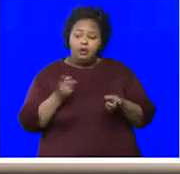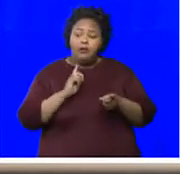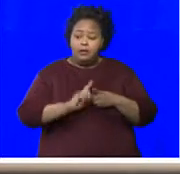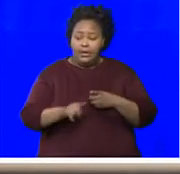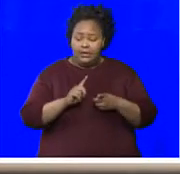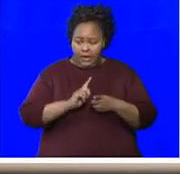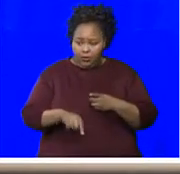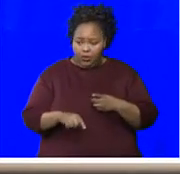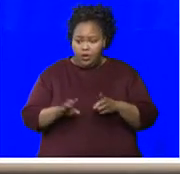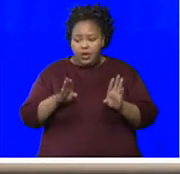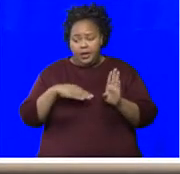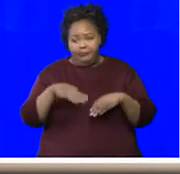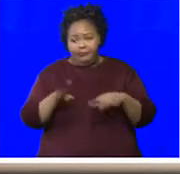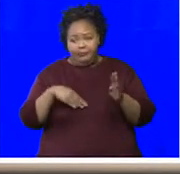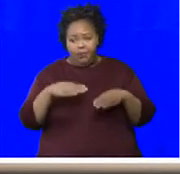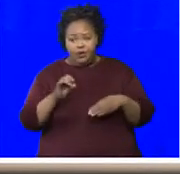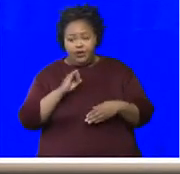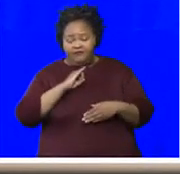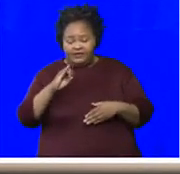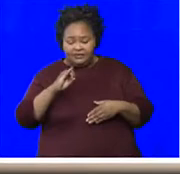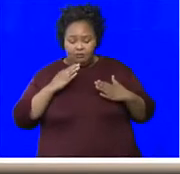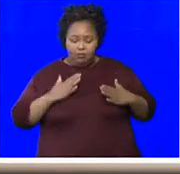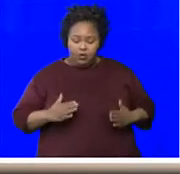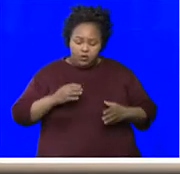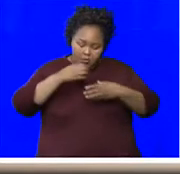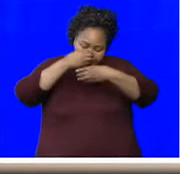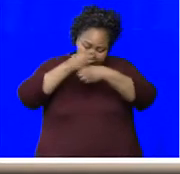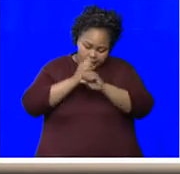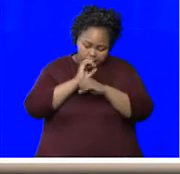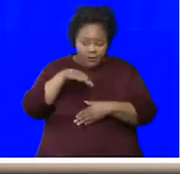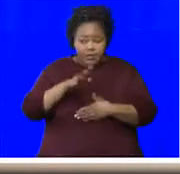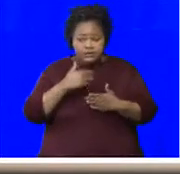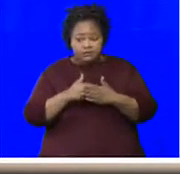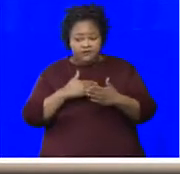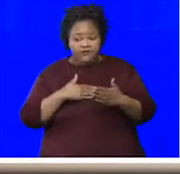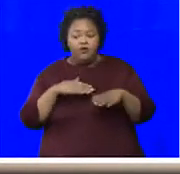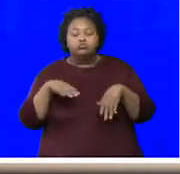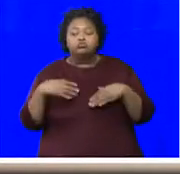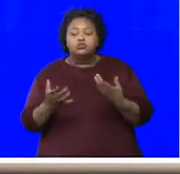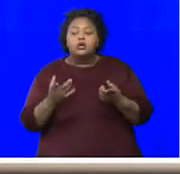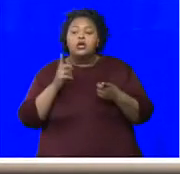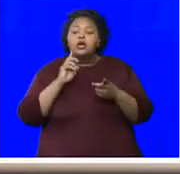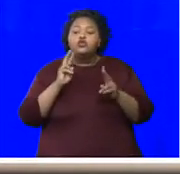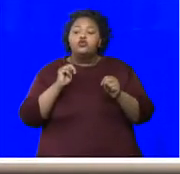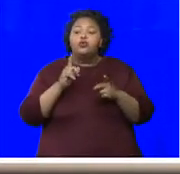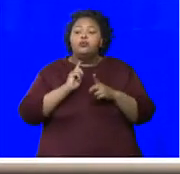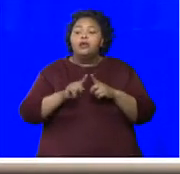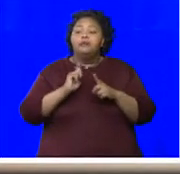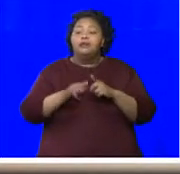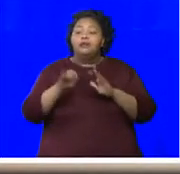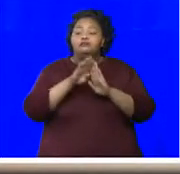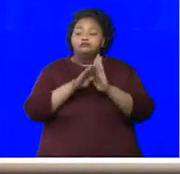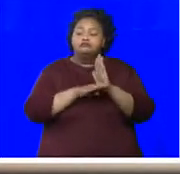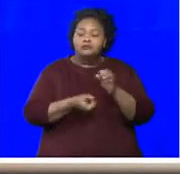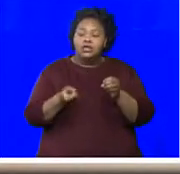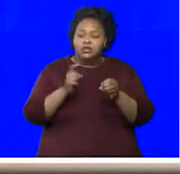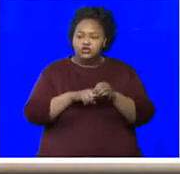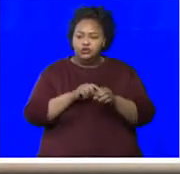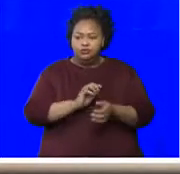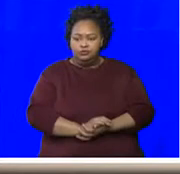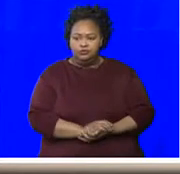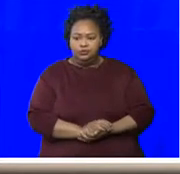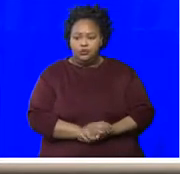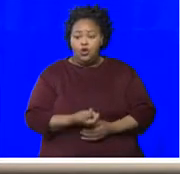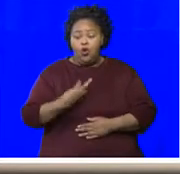start the intense loading of the pre-season. We encourage teams to attend the training during